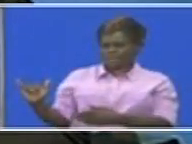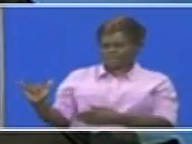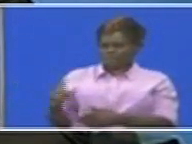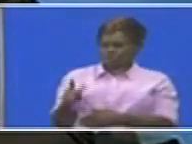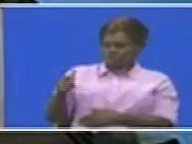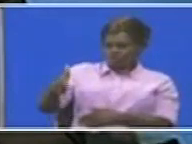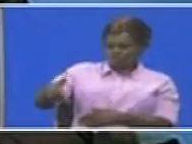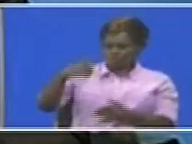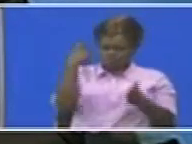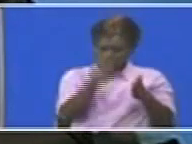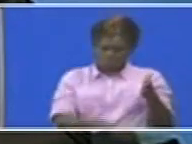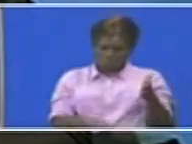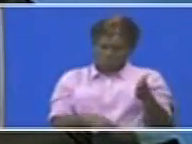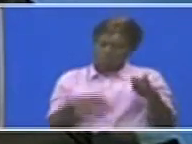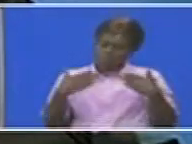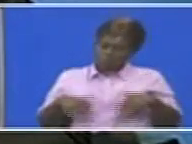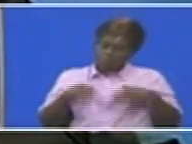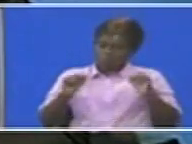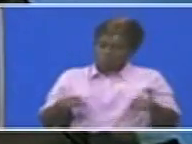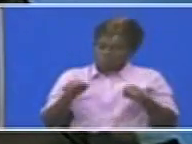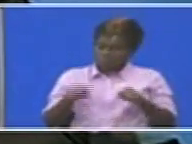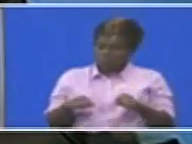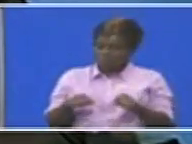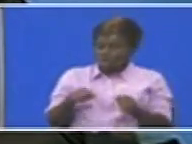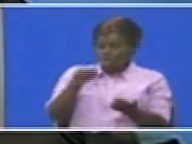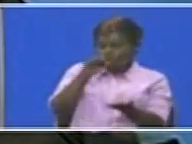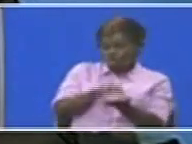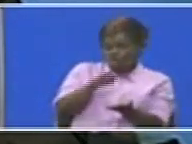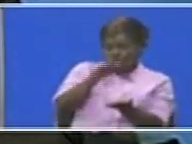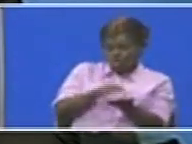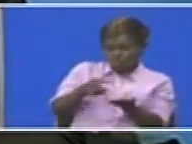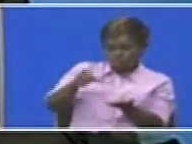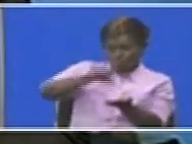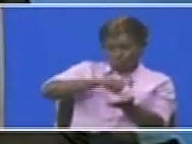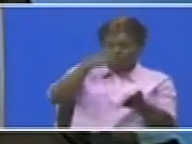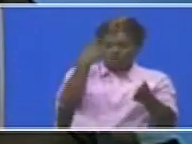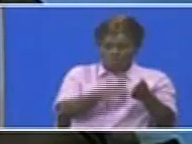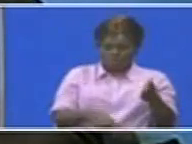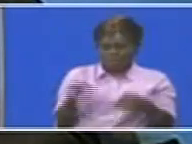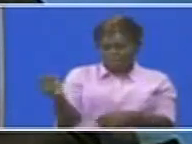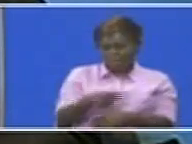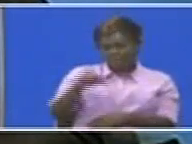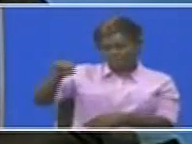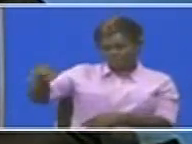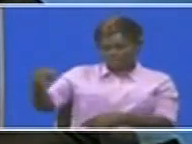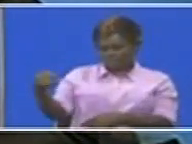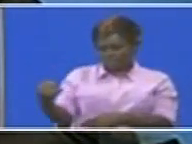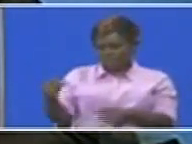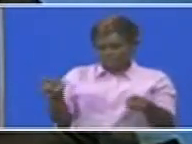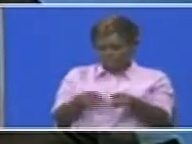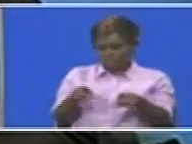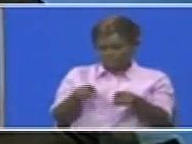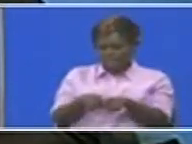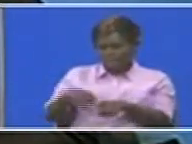fuel prices. Well, consumers could be looking at fairly low increments in the cost of fuel for the month of January. According to the